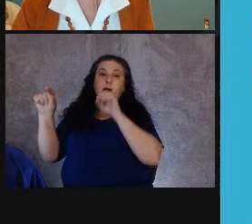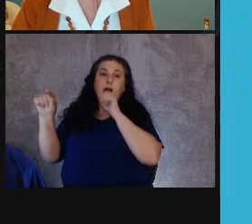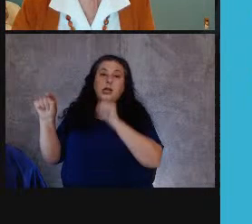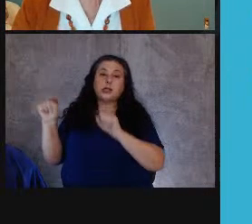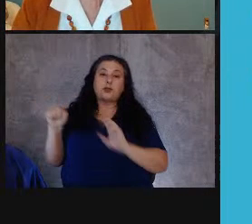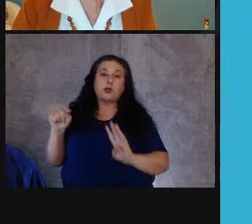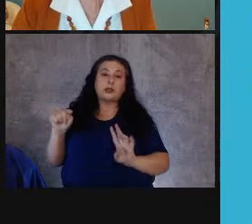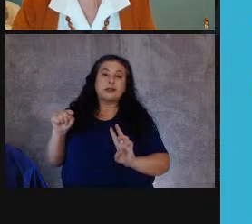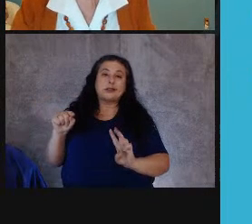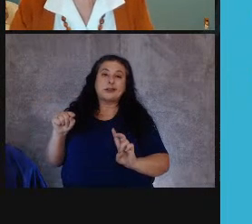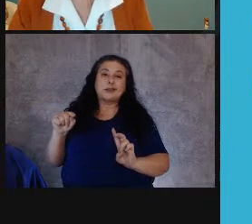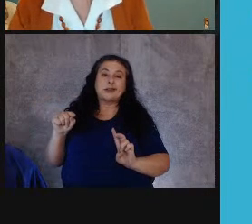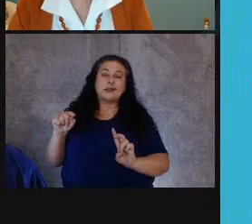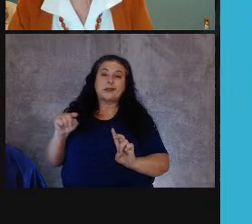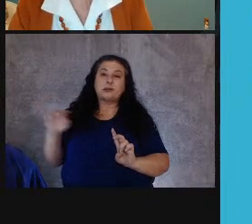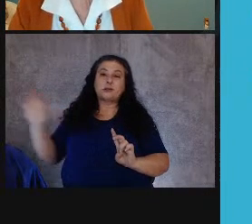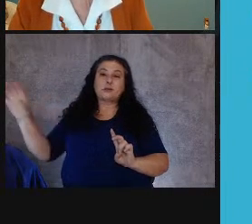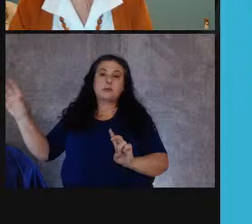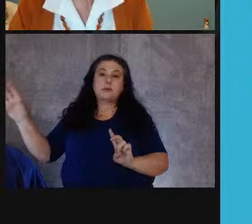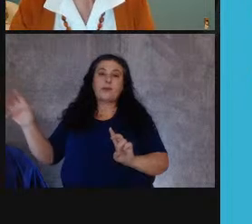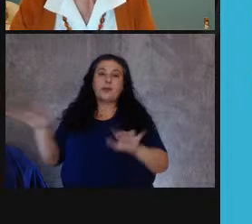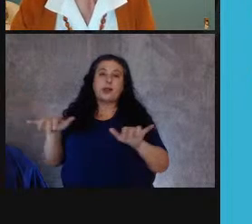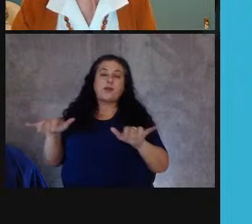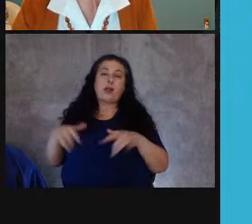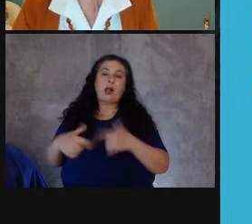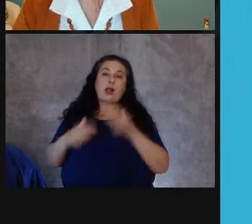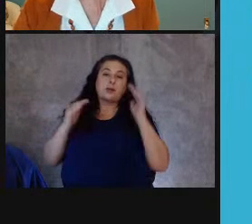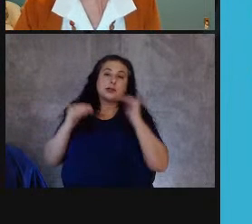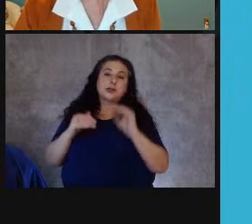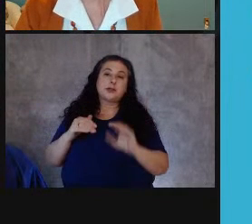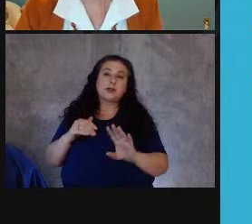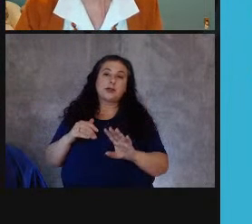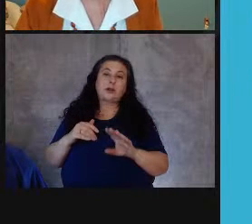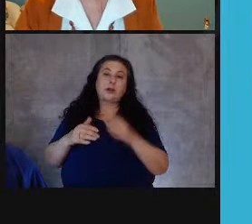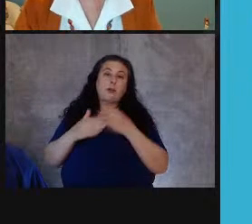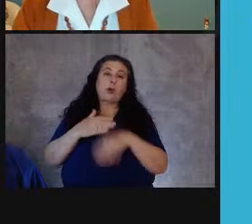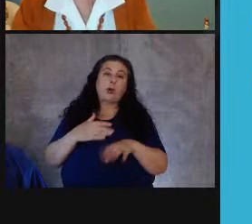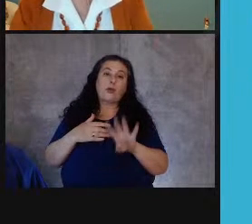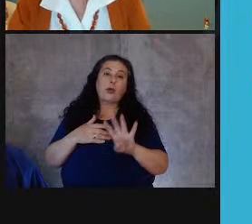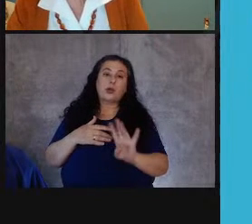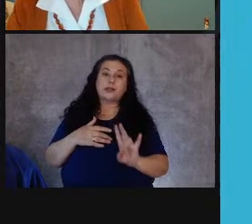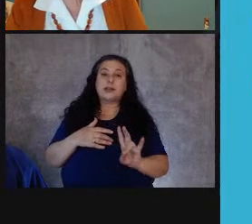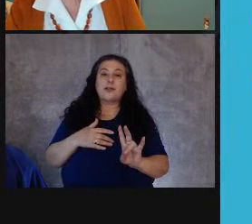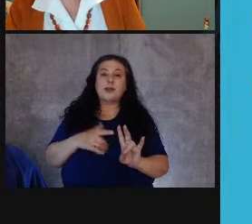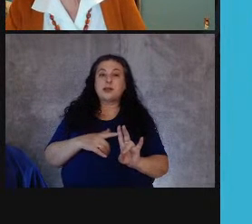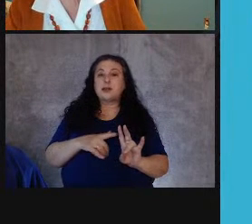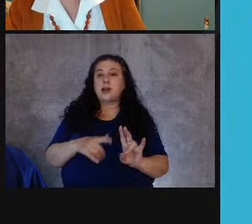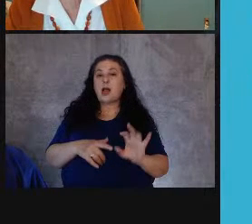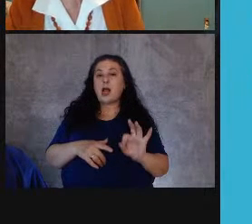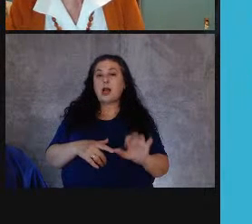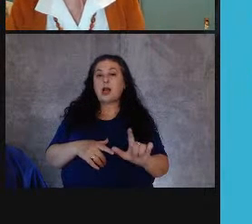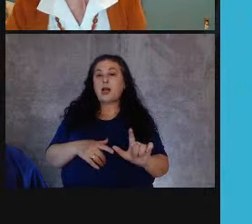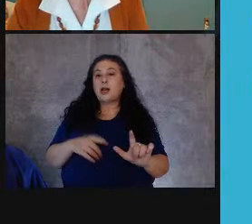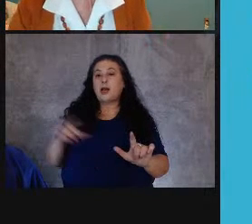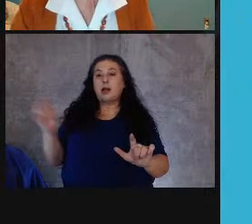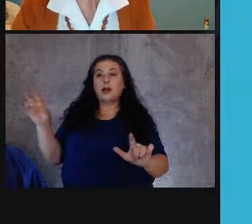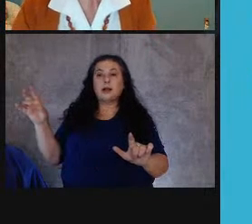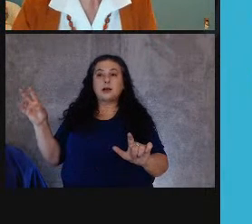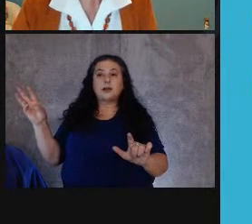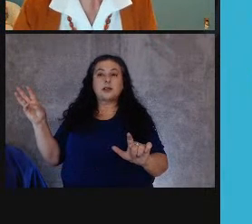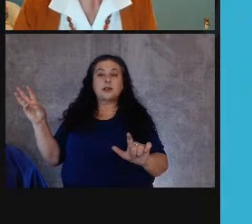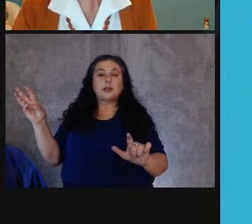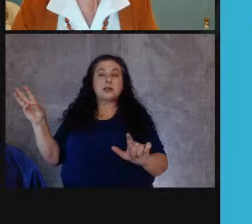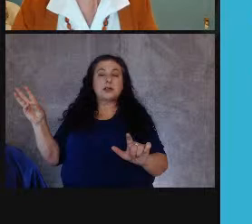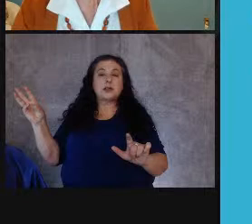you're talking about an average life expectancy at birth of 47 years in the year 1900 to 76